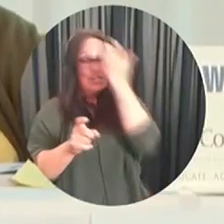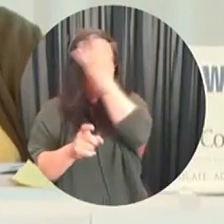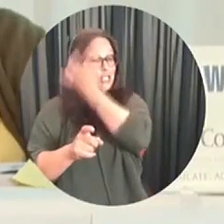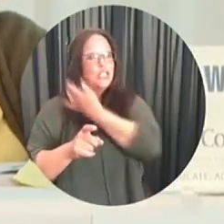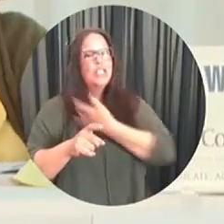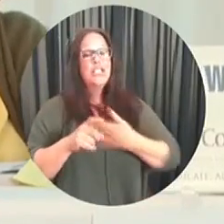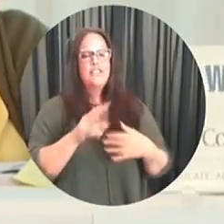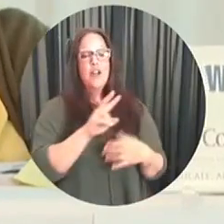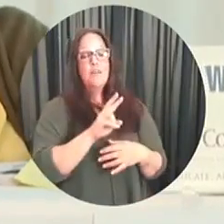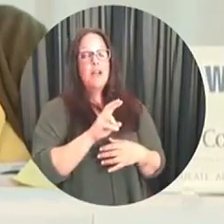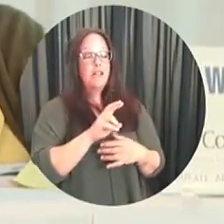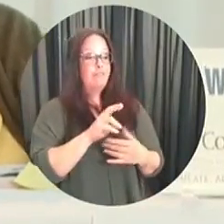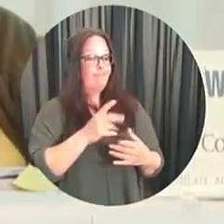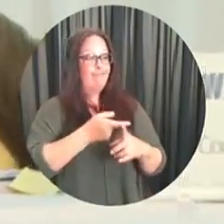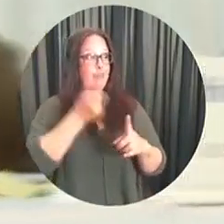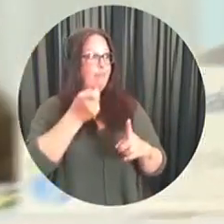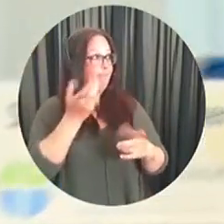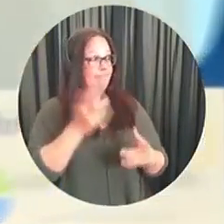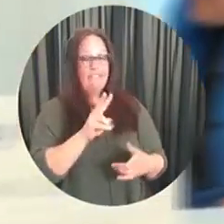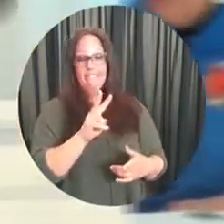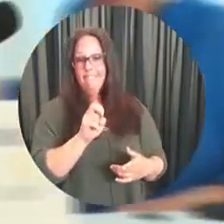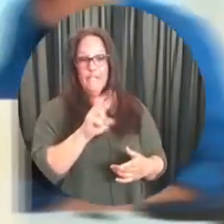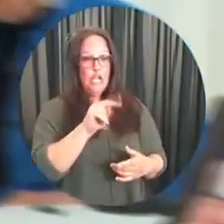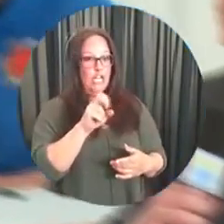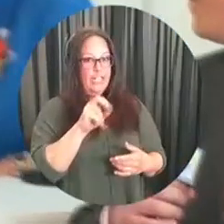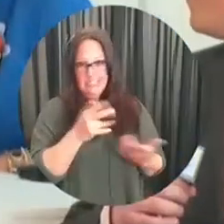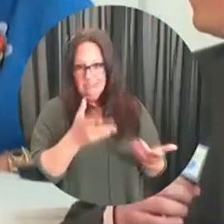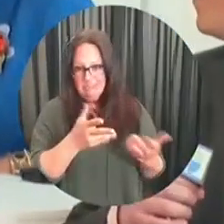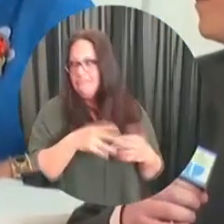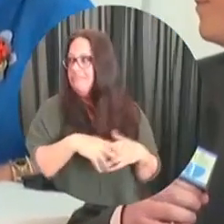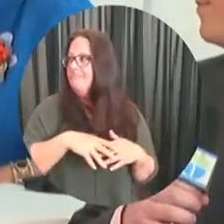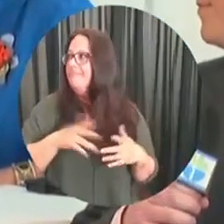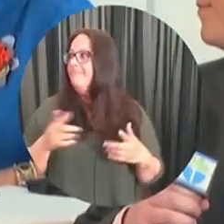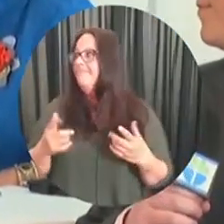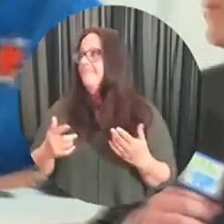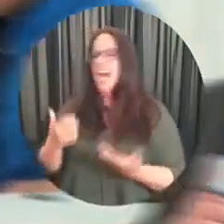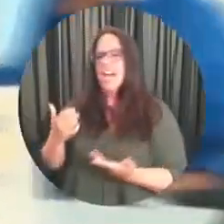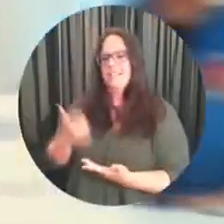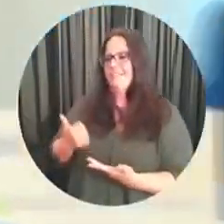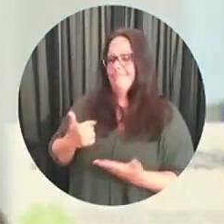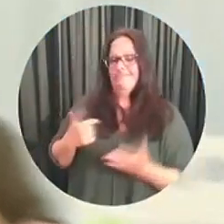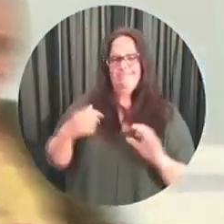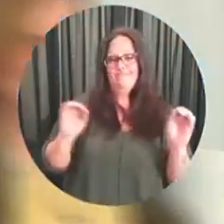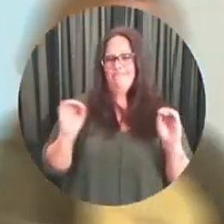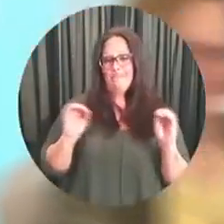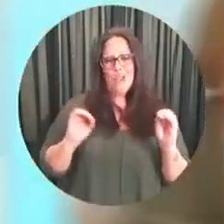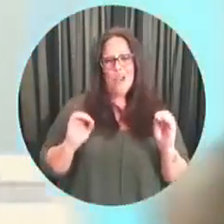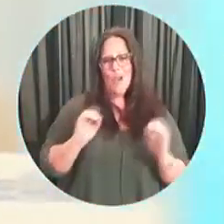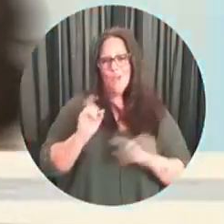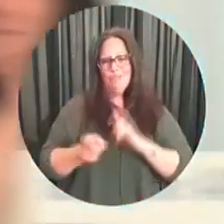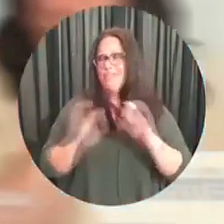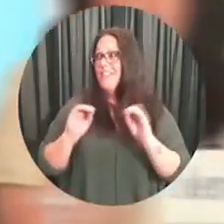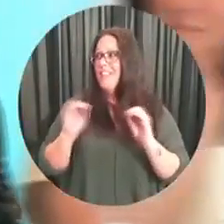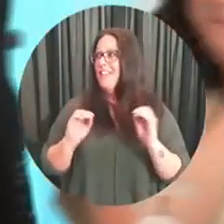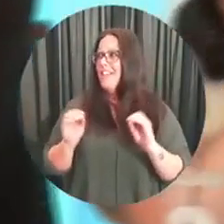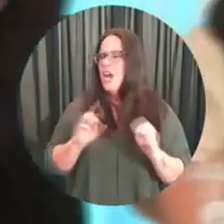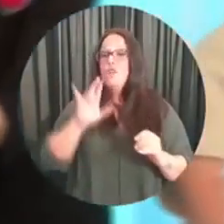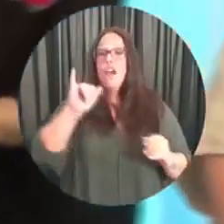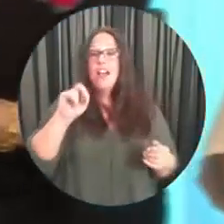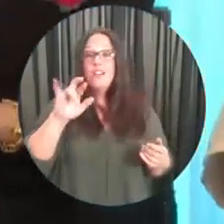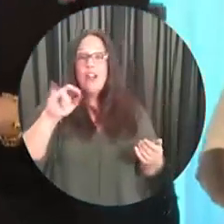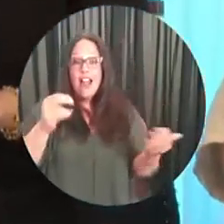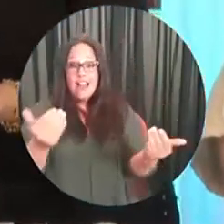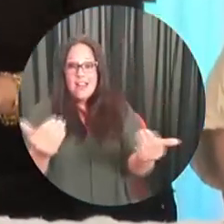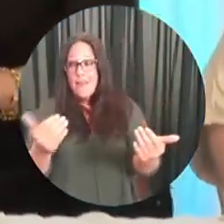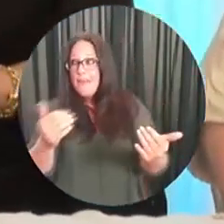Verna. Okay, wonderful. Do you have anyone else to thank? I'm sorry, I don't. And Ryan, I think the phone. Let's catch you up. Oh,